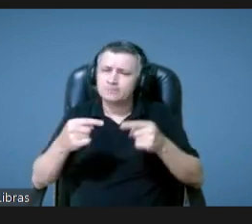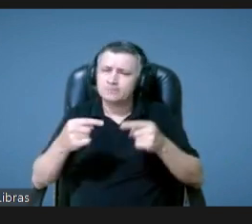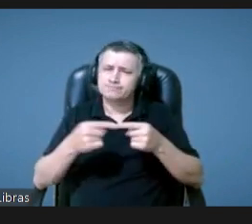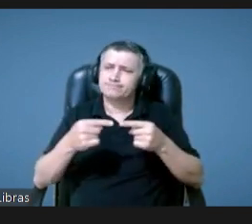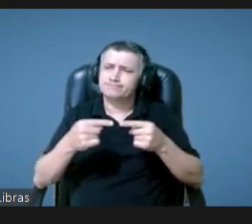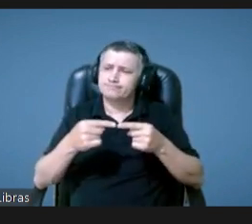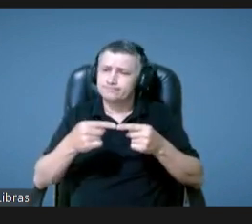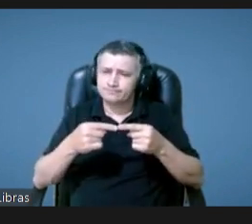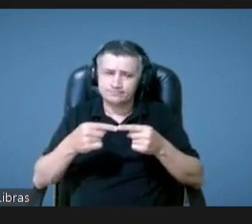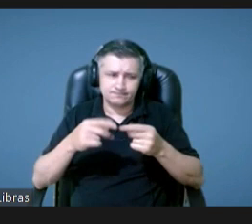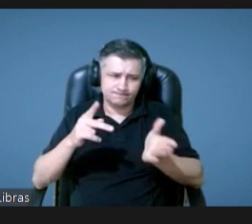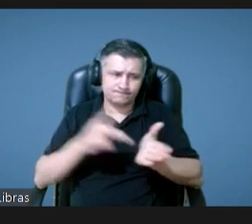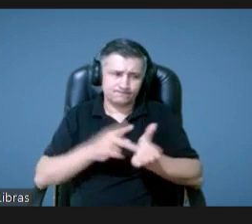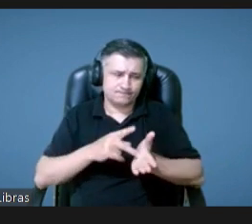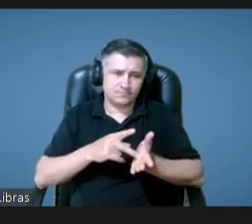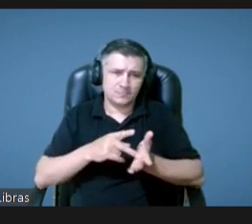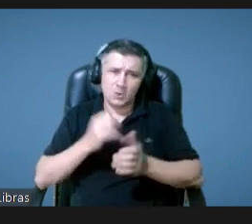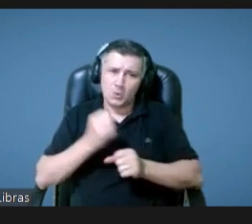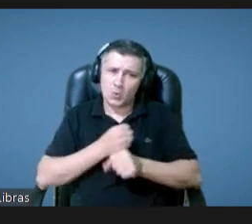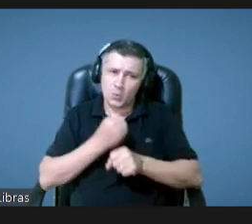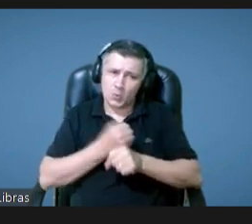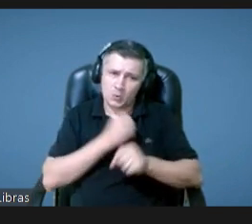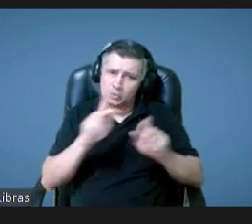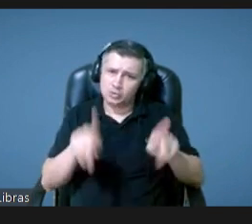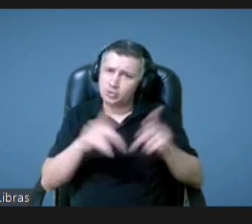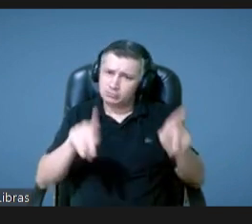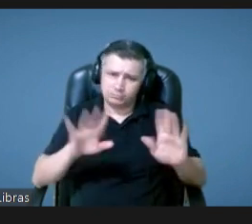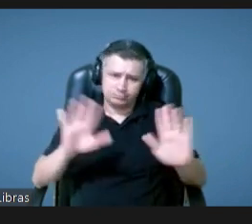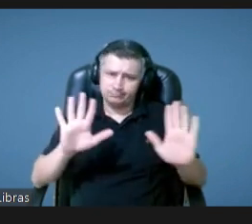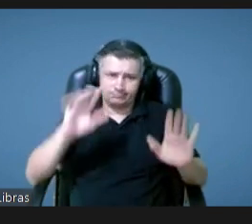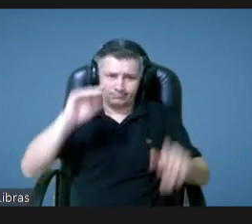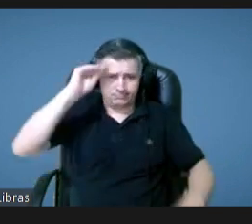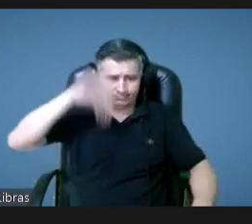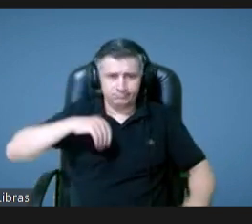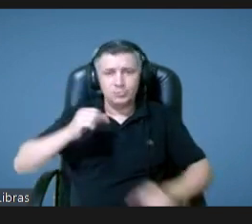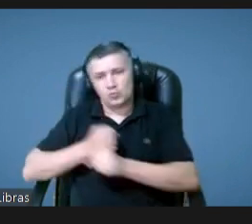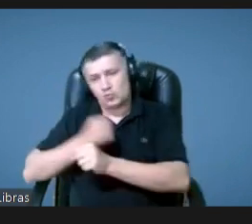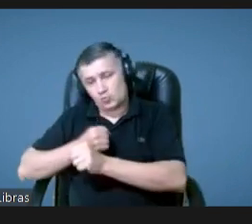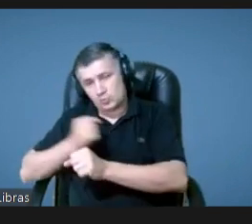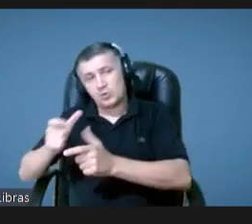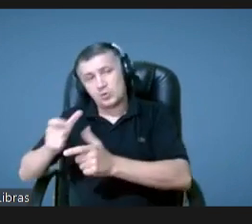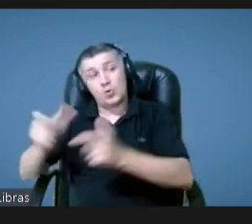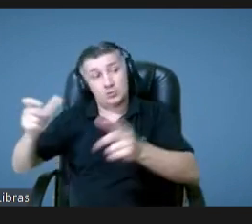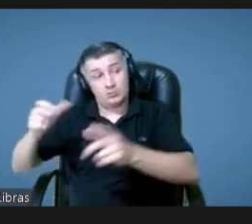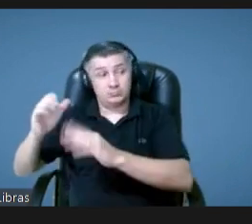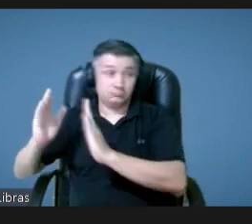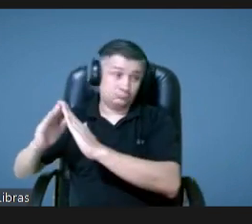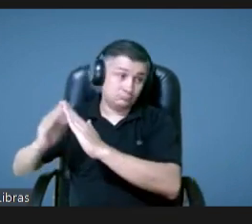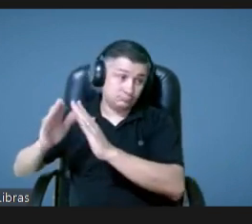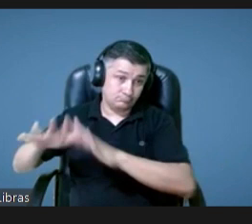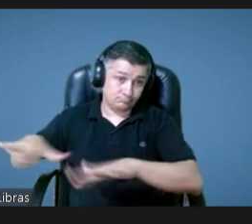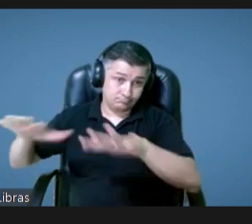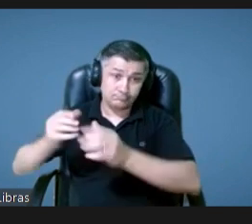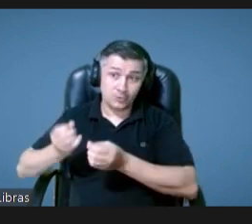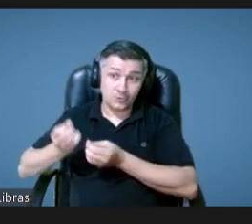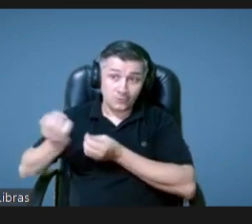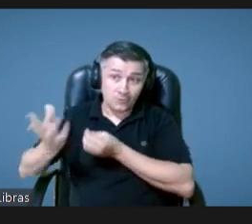very close to each other, it wouldn't make a lot of sense to build a new shopping mall. So